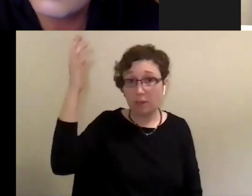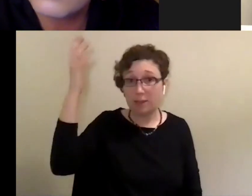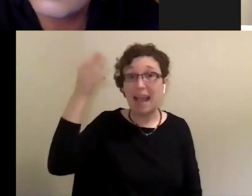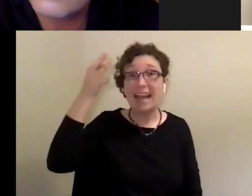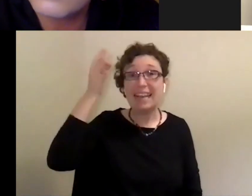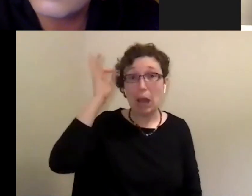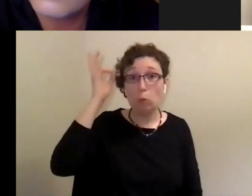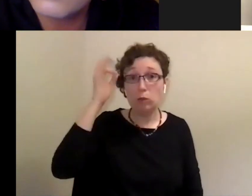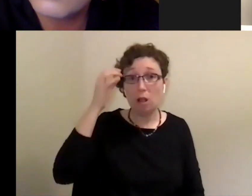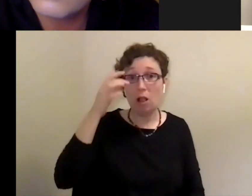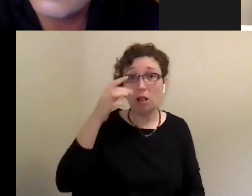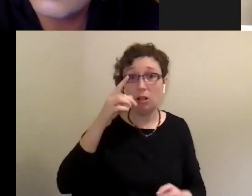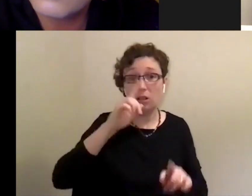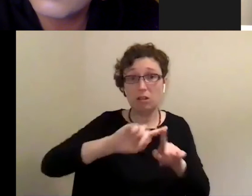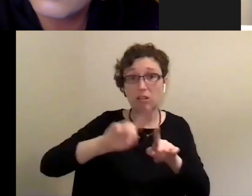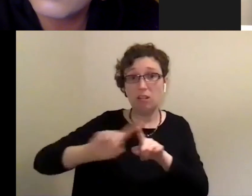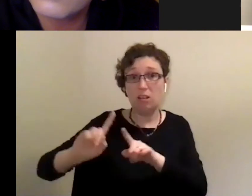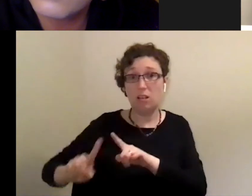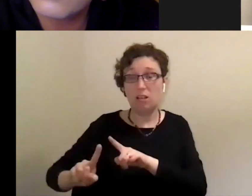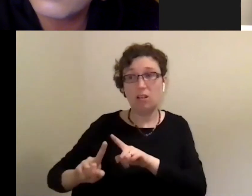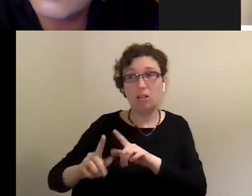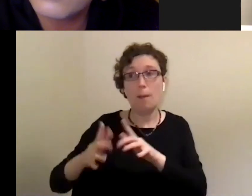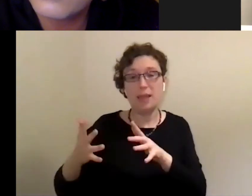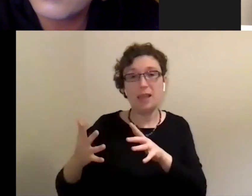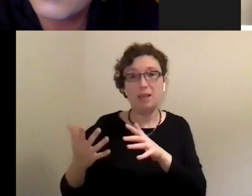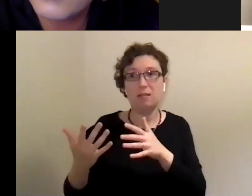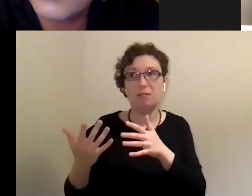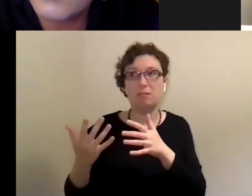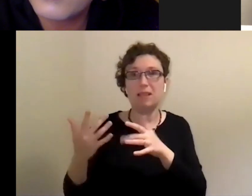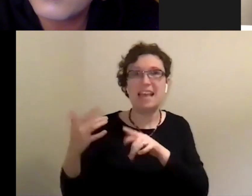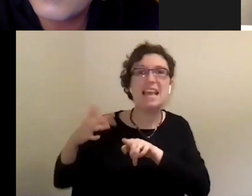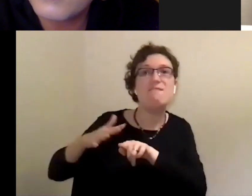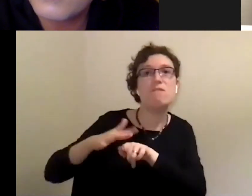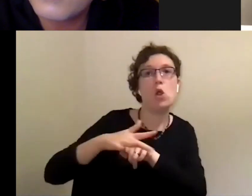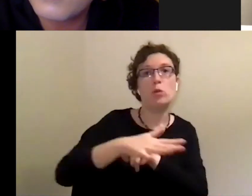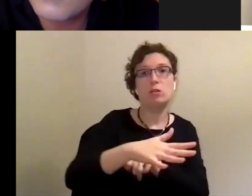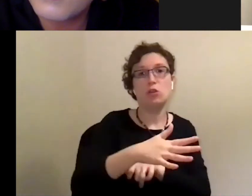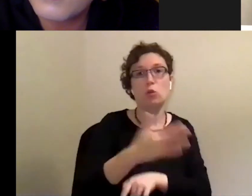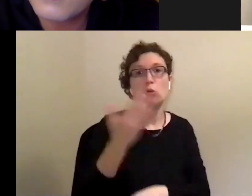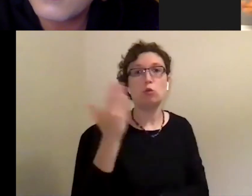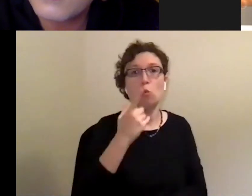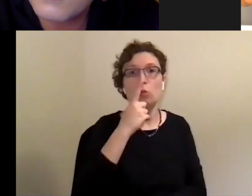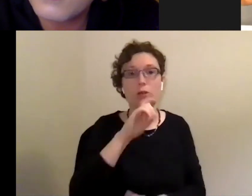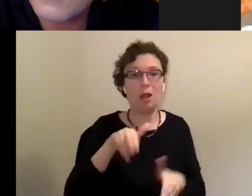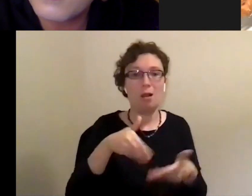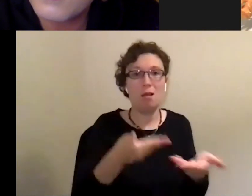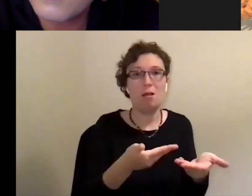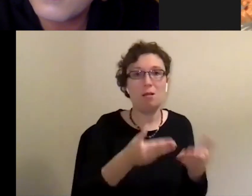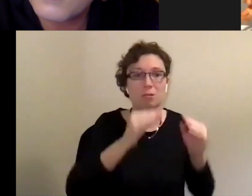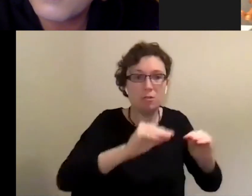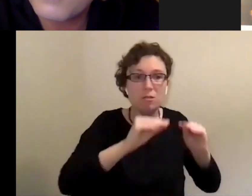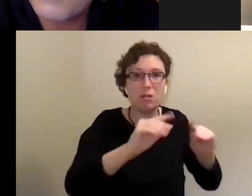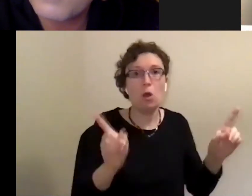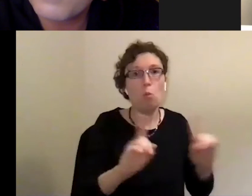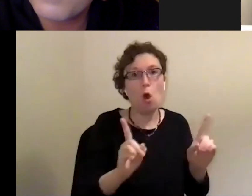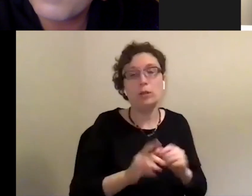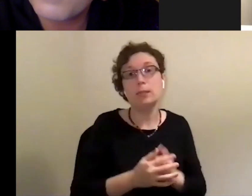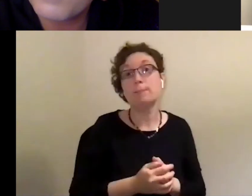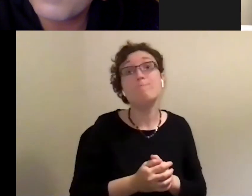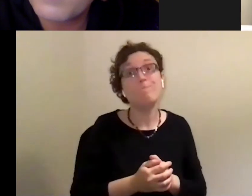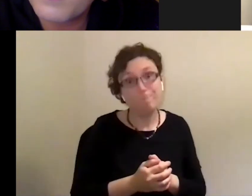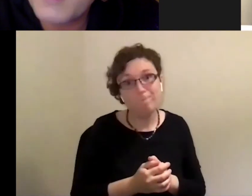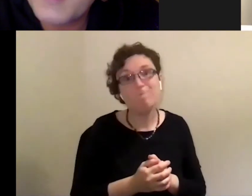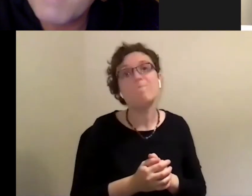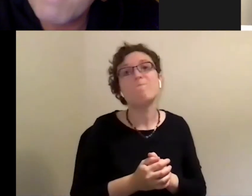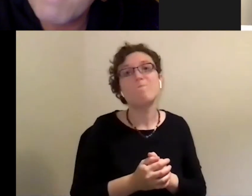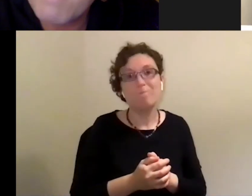also have to check with the school that you're actually allowed to do that. It sounds weird, but there's a